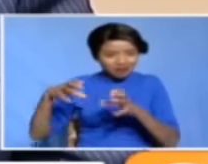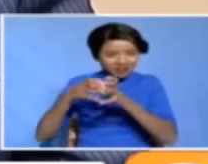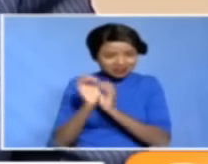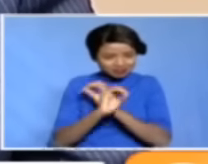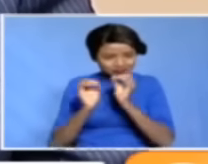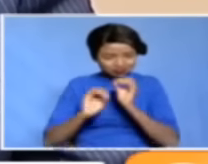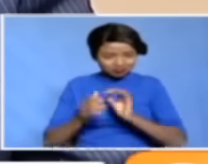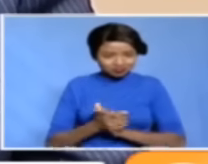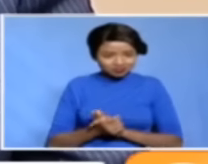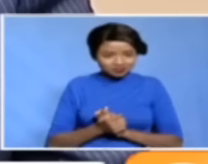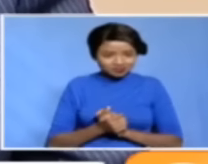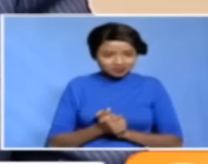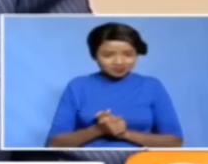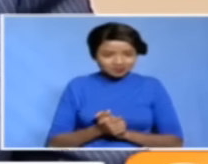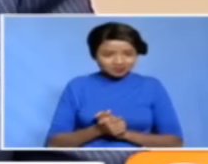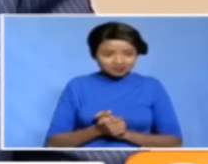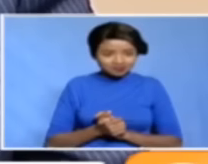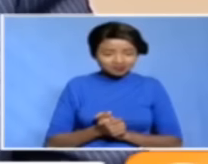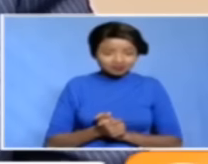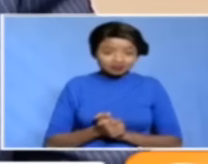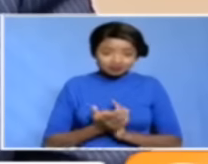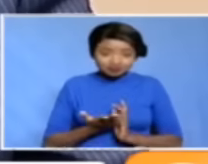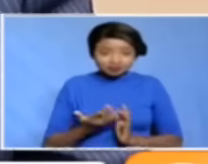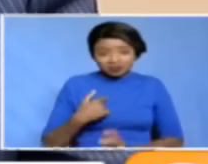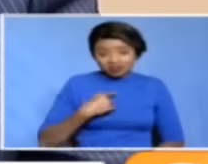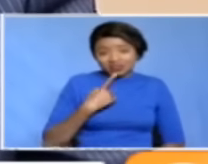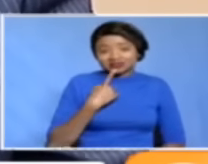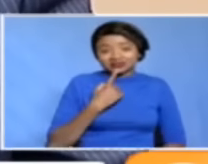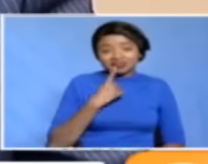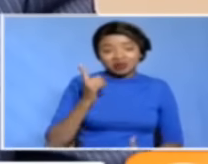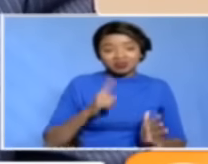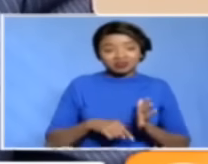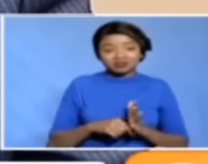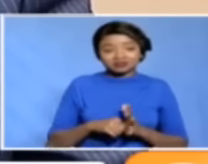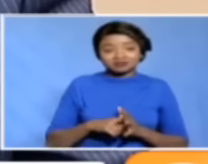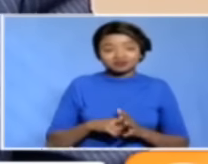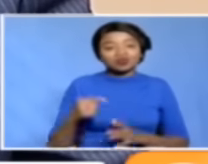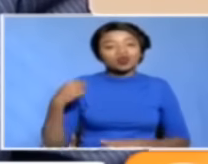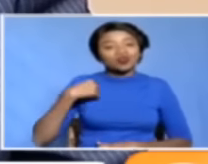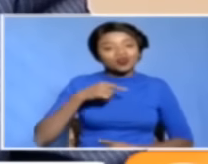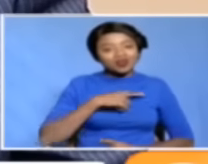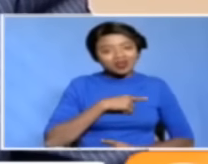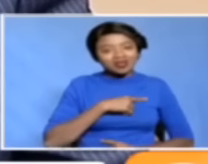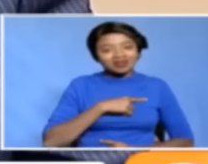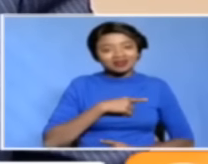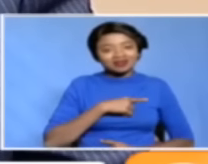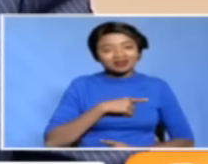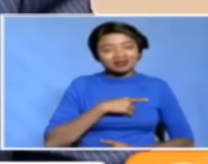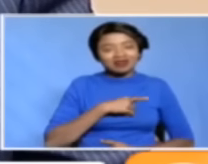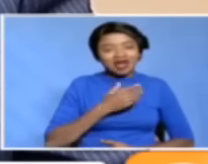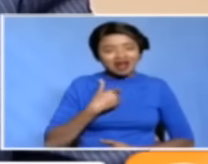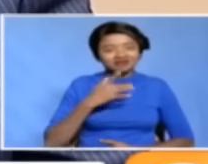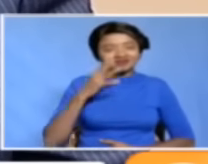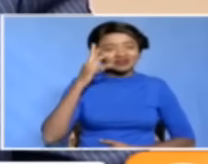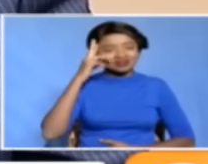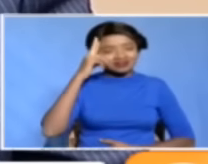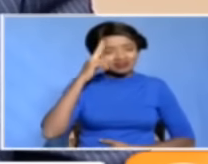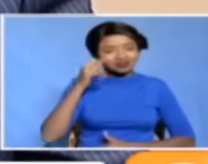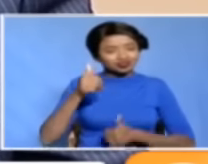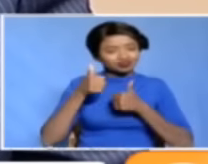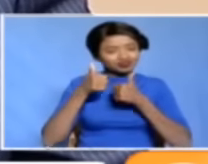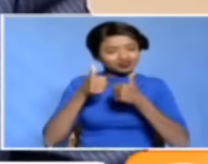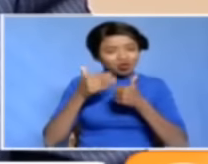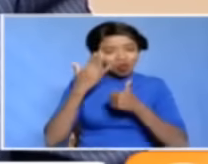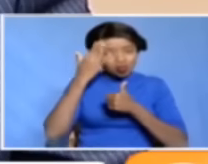know, and that's why I say we are not pedestrian. We had a very, very good reason why we dissolved